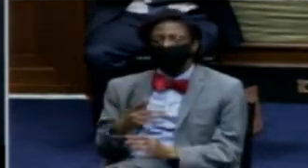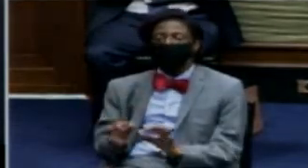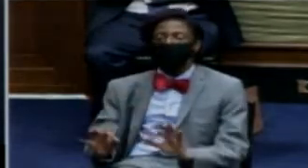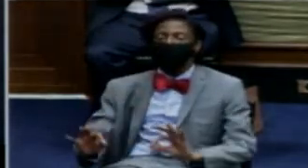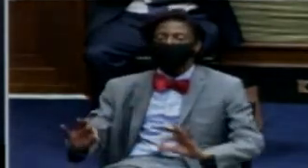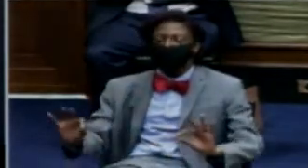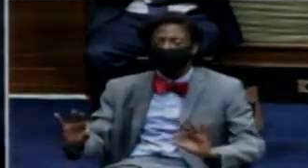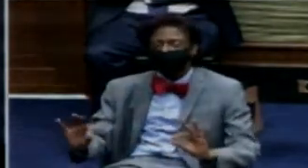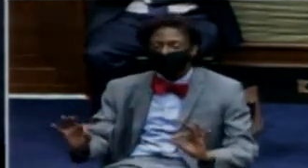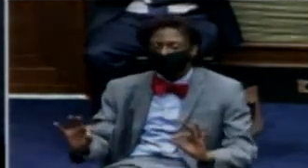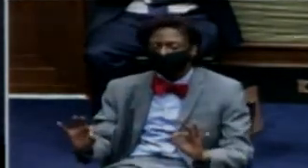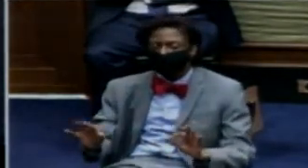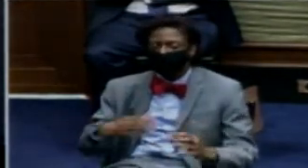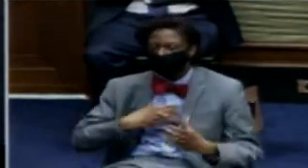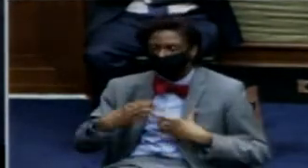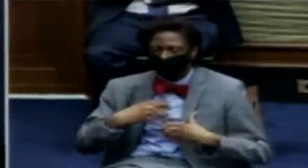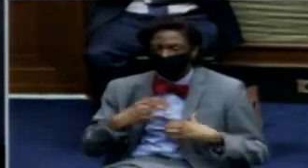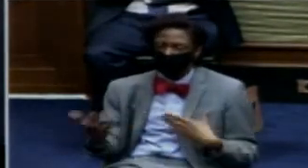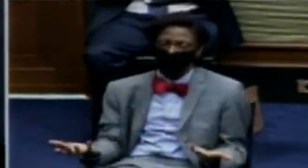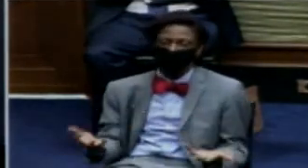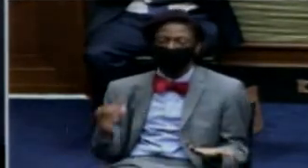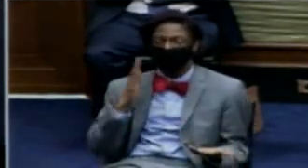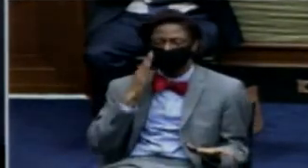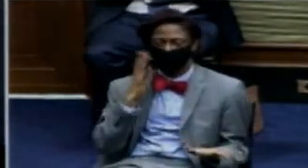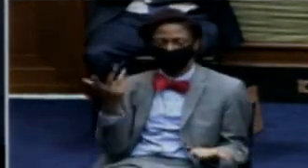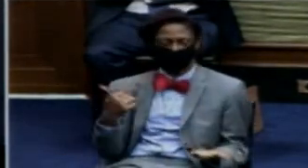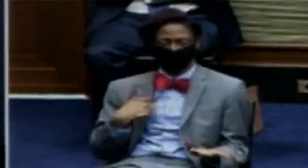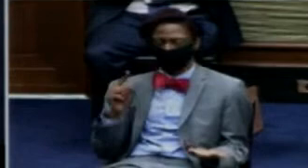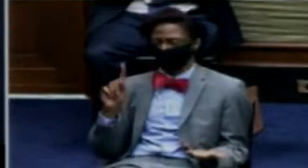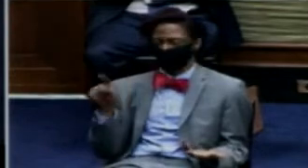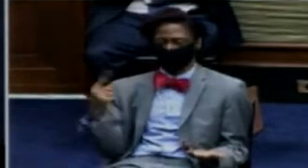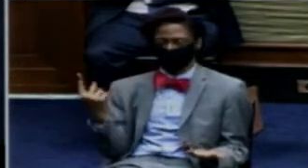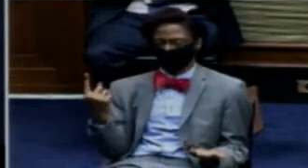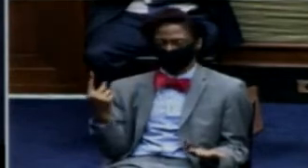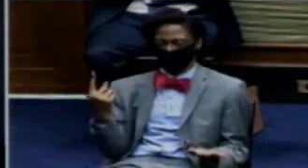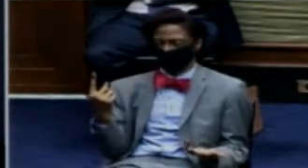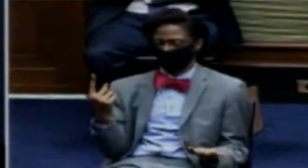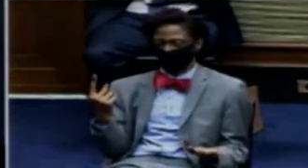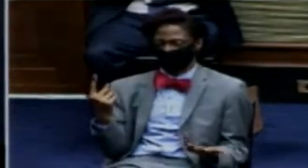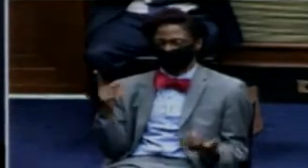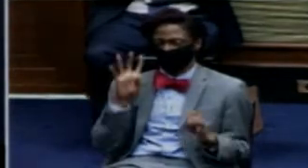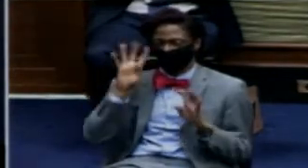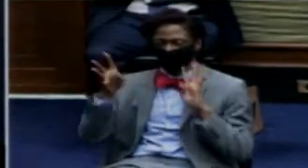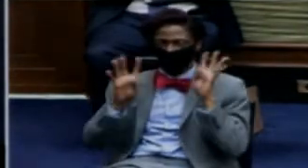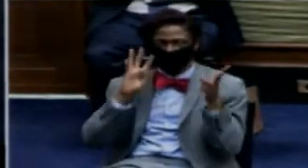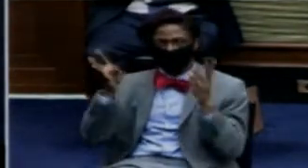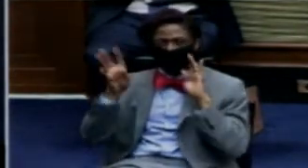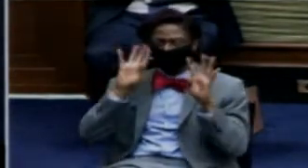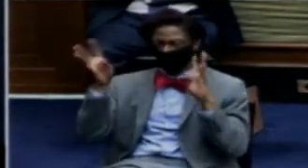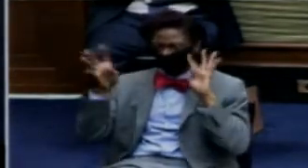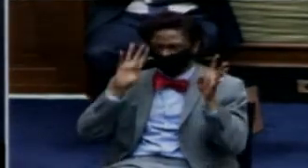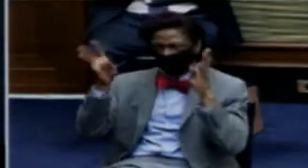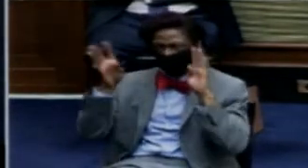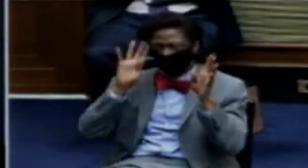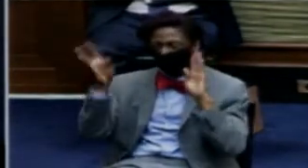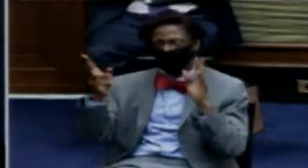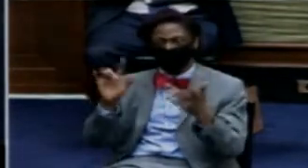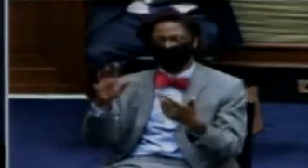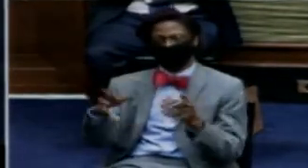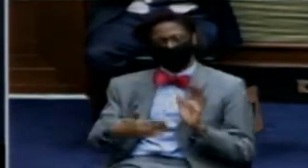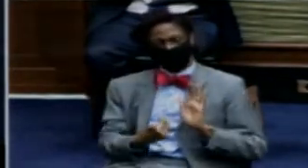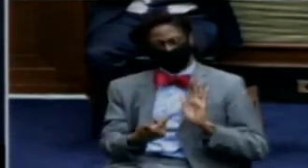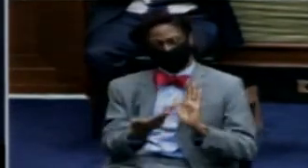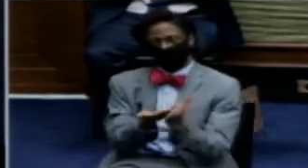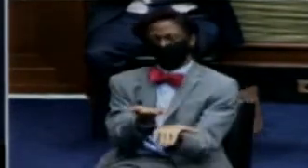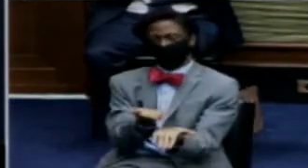arguments. This is, this is just flotsam and jetsam floating around, reflecting the fact